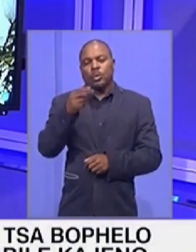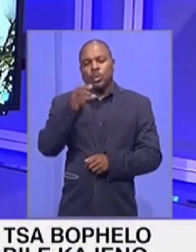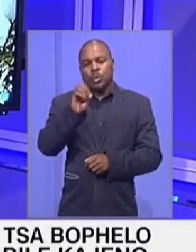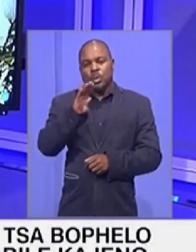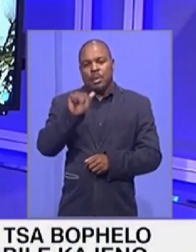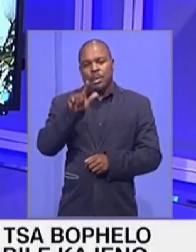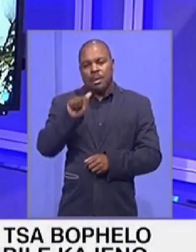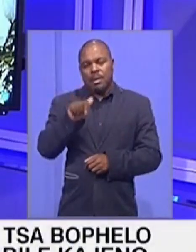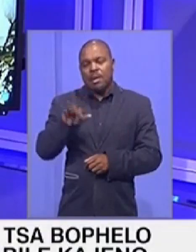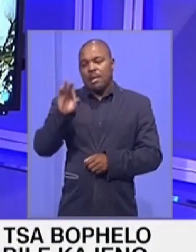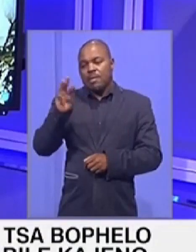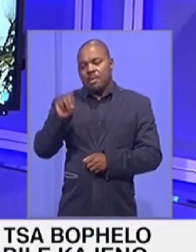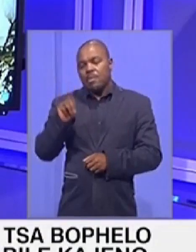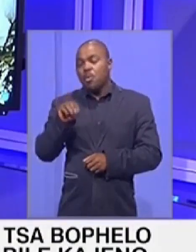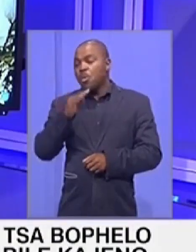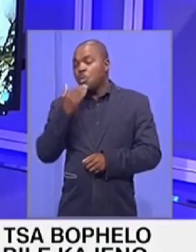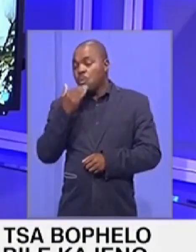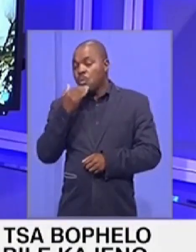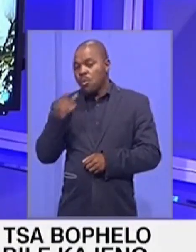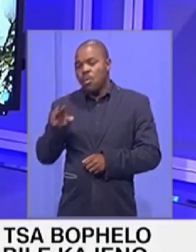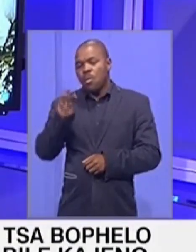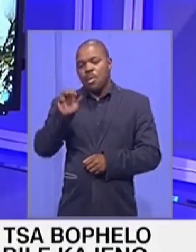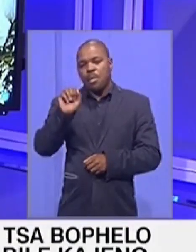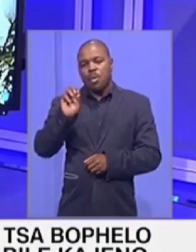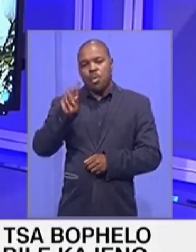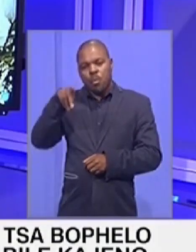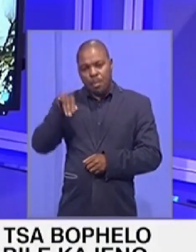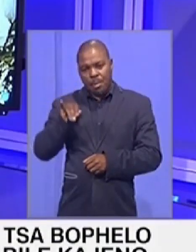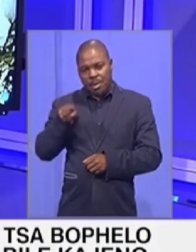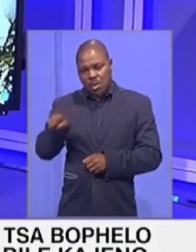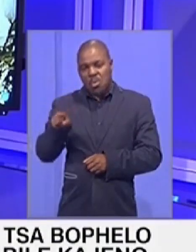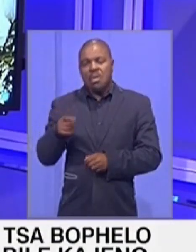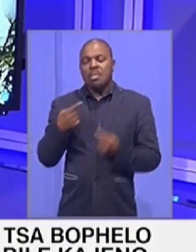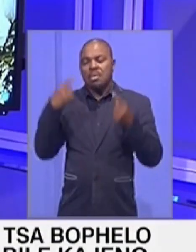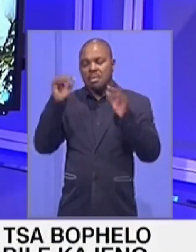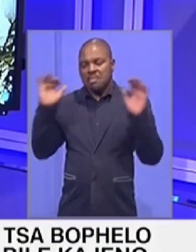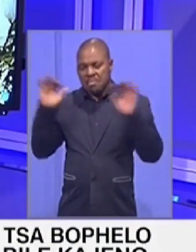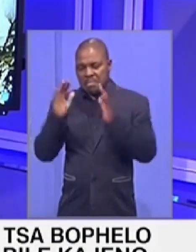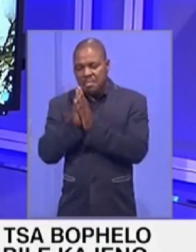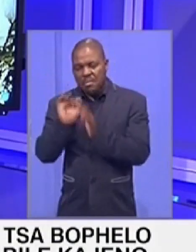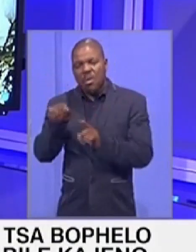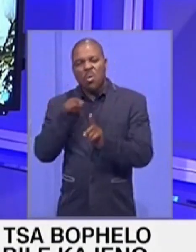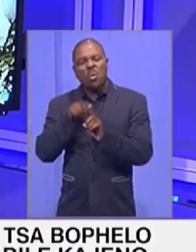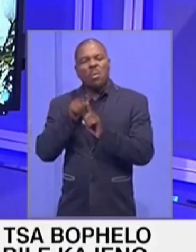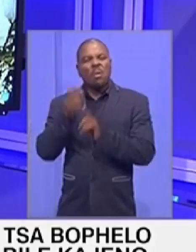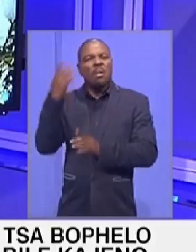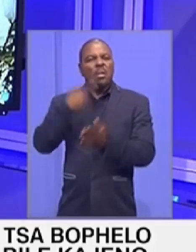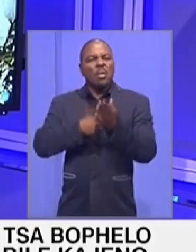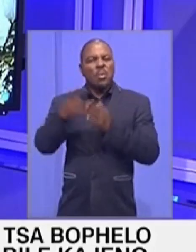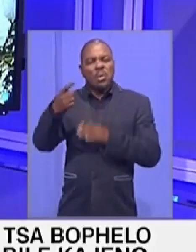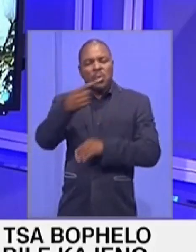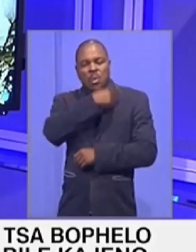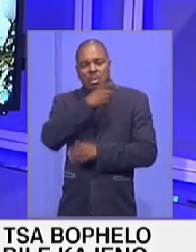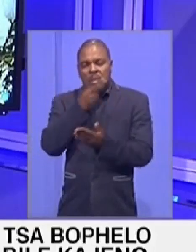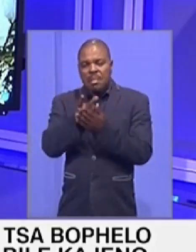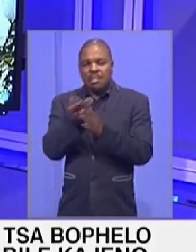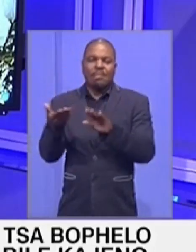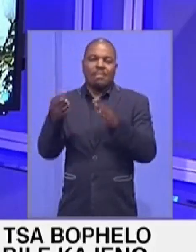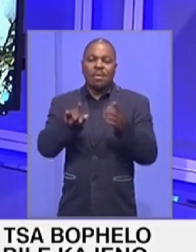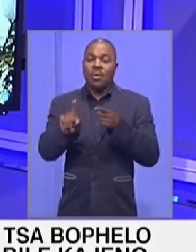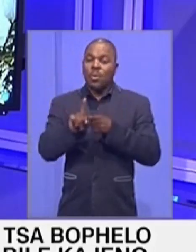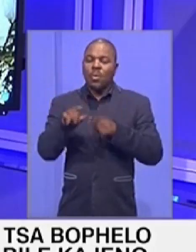ba bile tshebeletsong ya hae ya bofifi ka jeno Polokwane. Maupi o hlokalletse sepetlele beke e fetileng ka mora o kula nako e khutshwane. Yena o ne